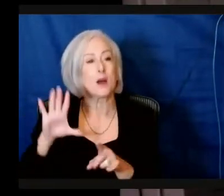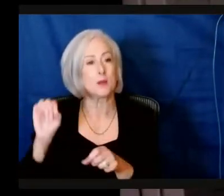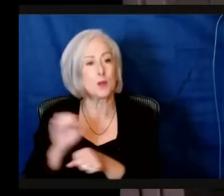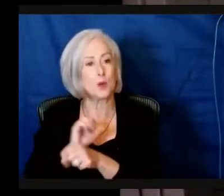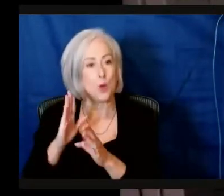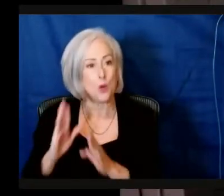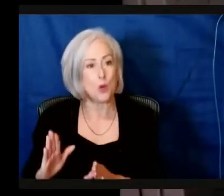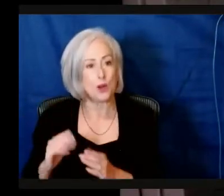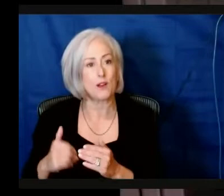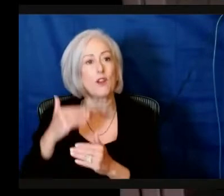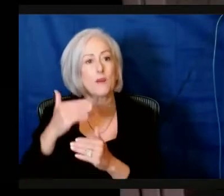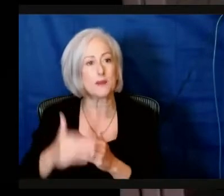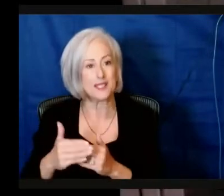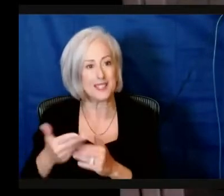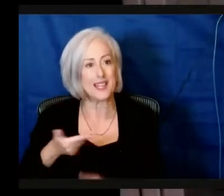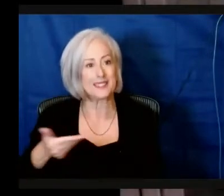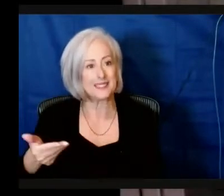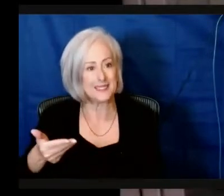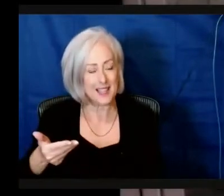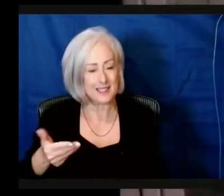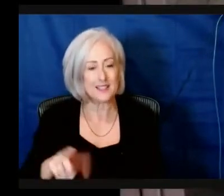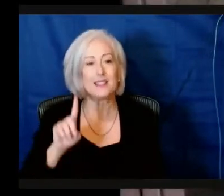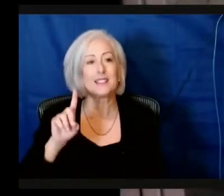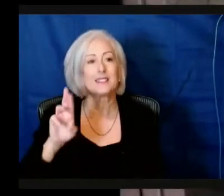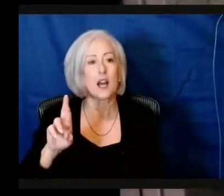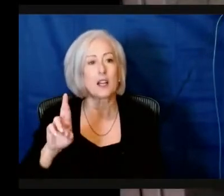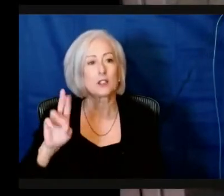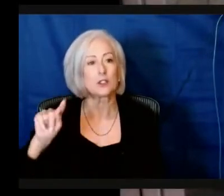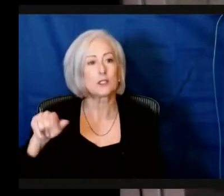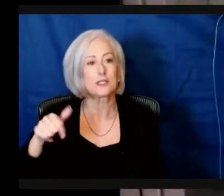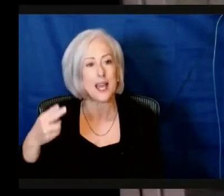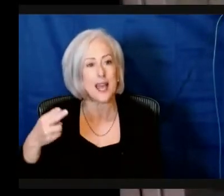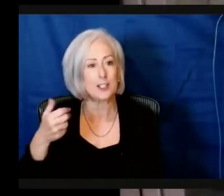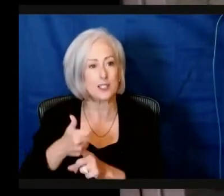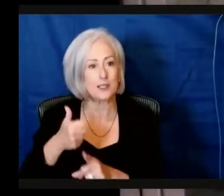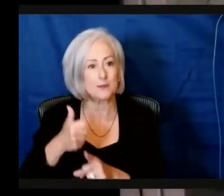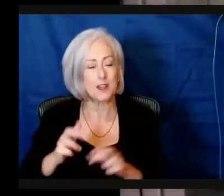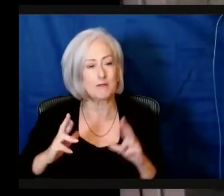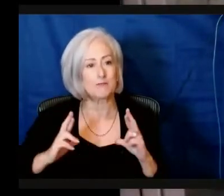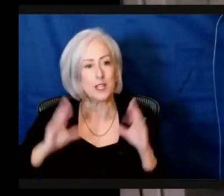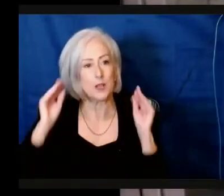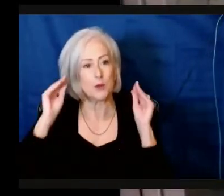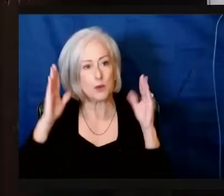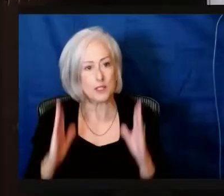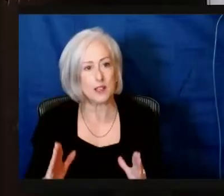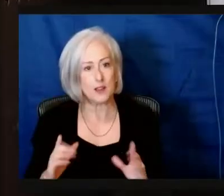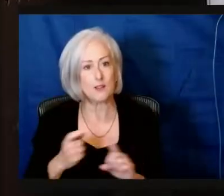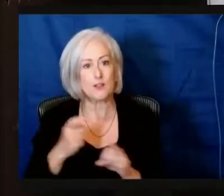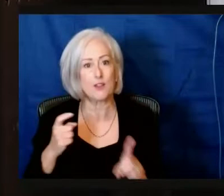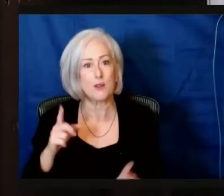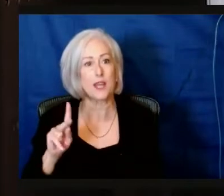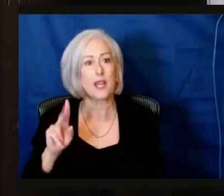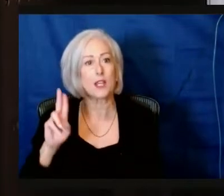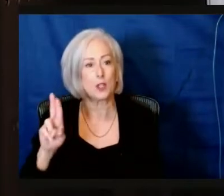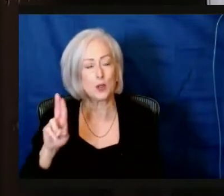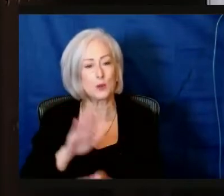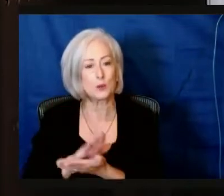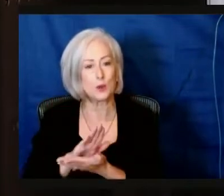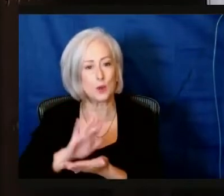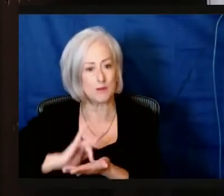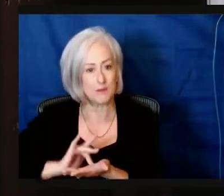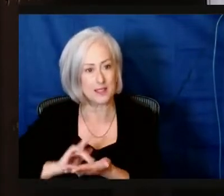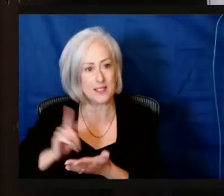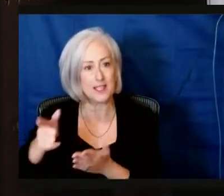is an emeritus professor in the Department of Molecular and Integrated Physiology in the KU School of Medicine. He reviewed and approved the